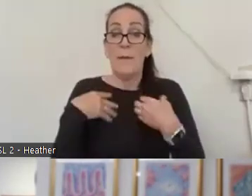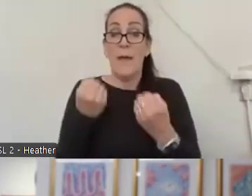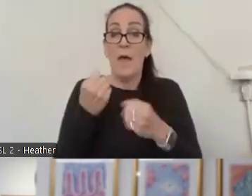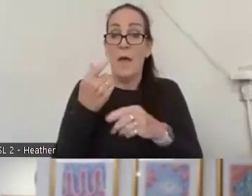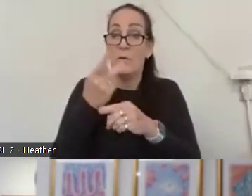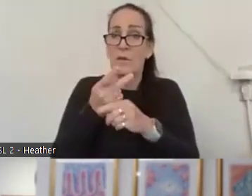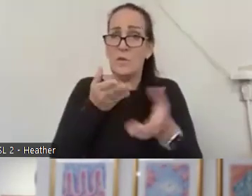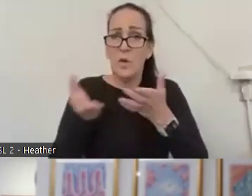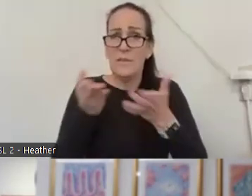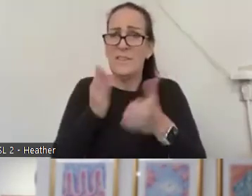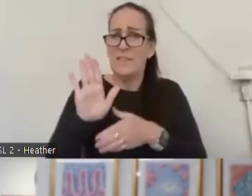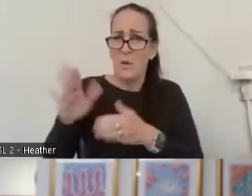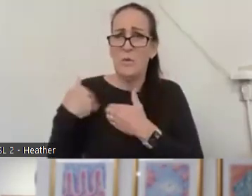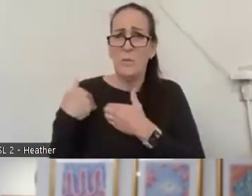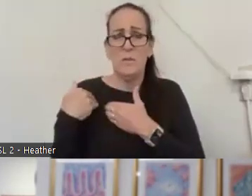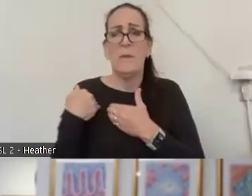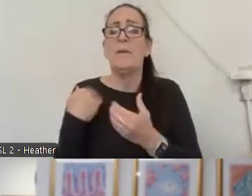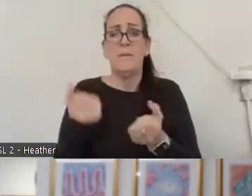often, it's including respite.